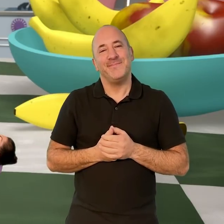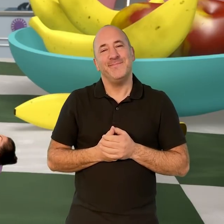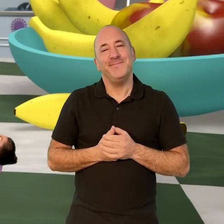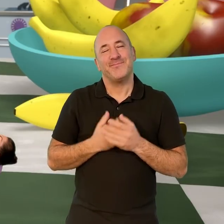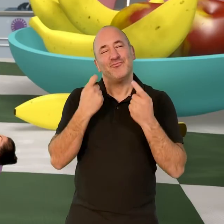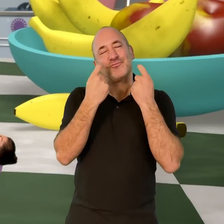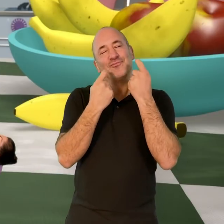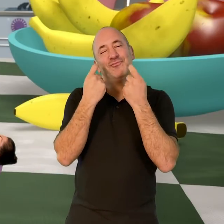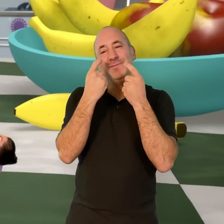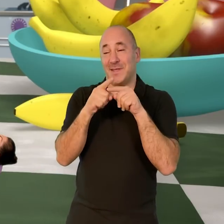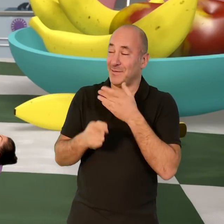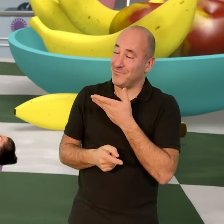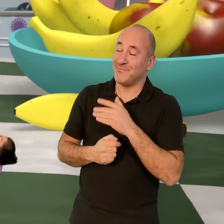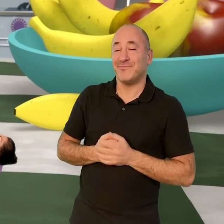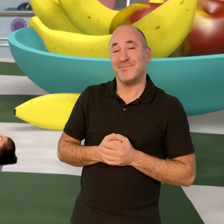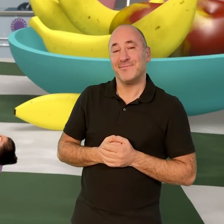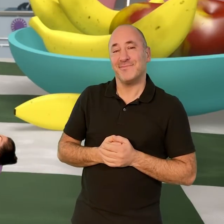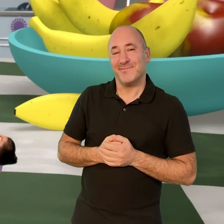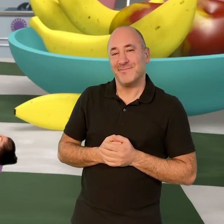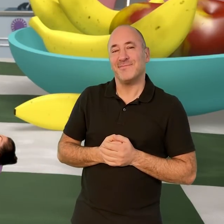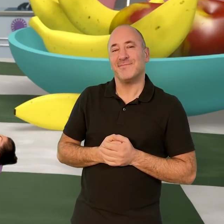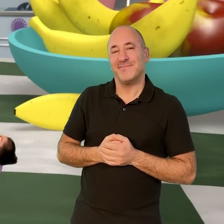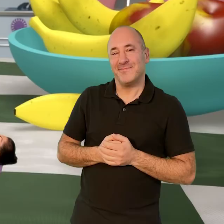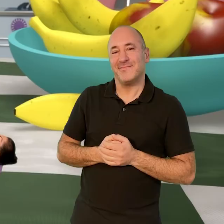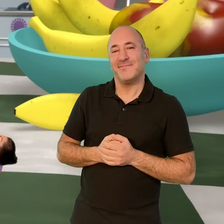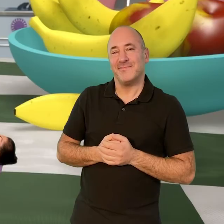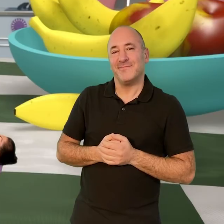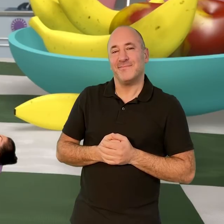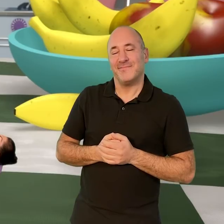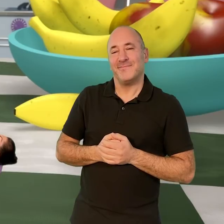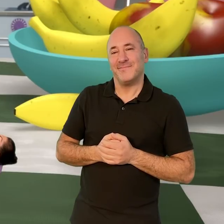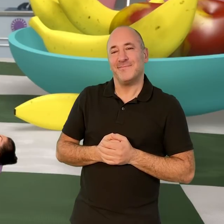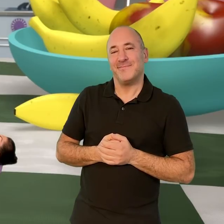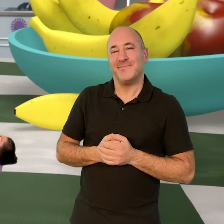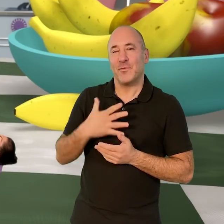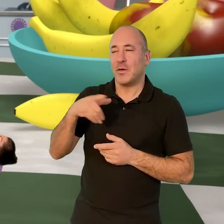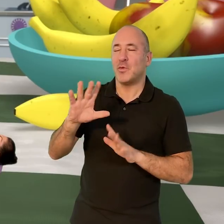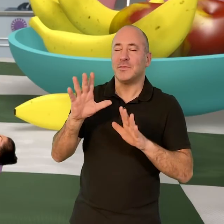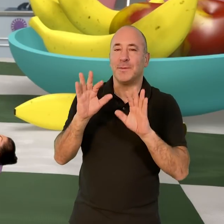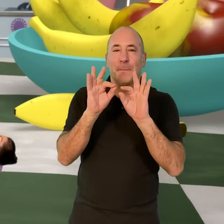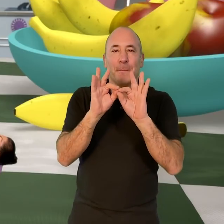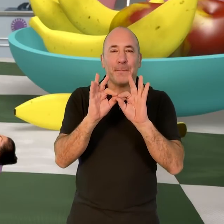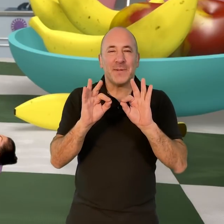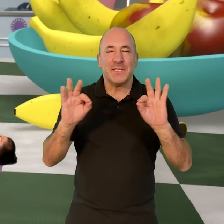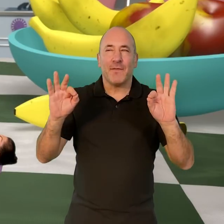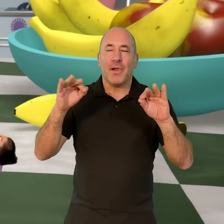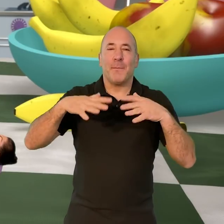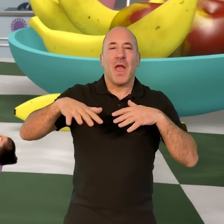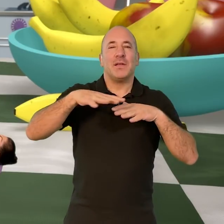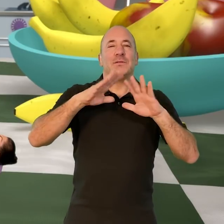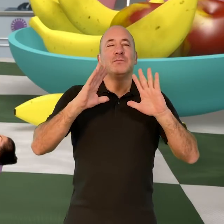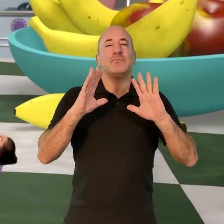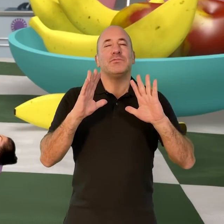to be happy, for them to have fun, for them to find a peaceful